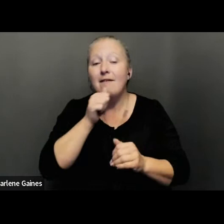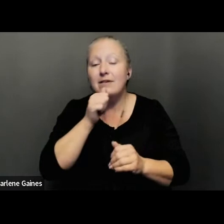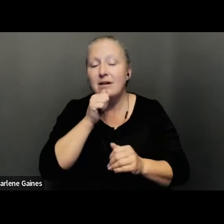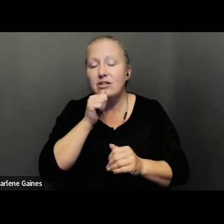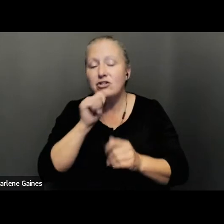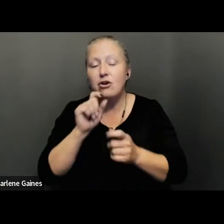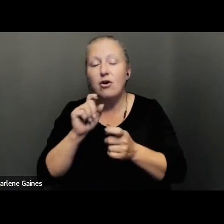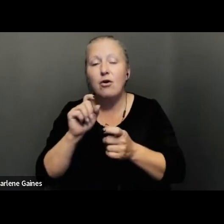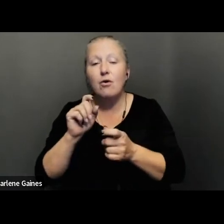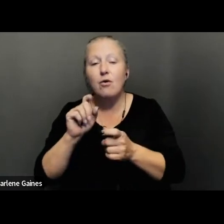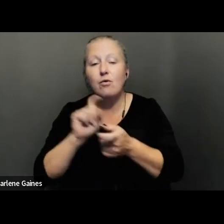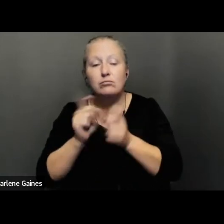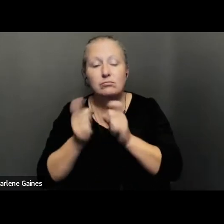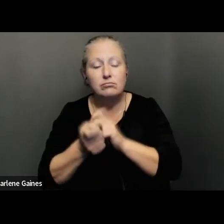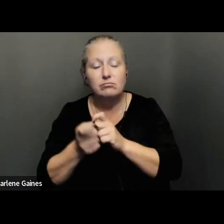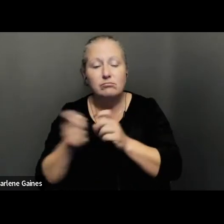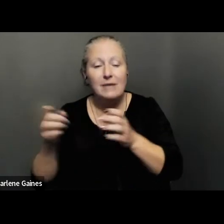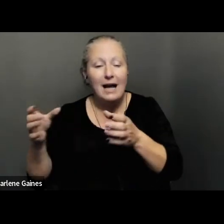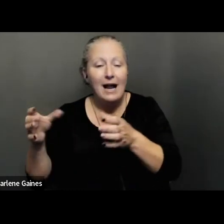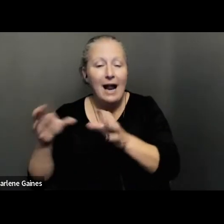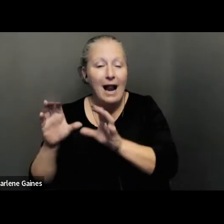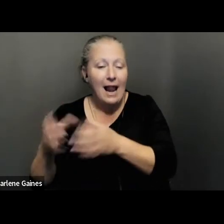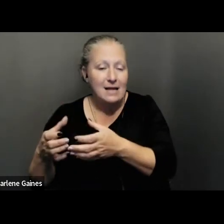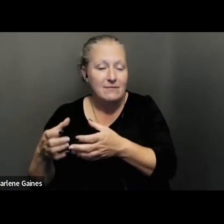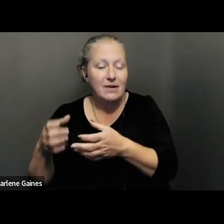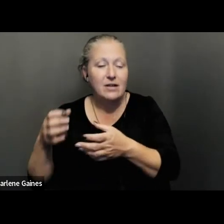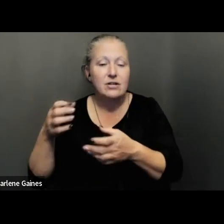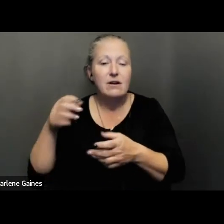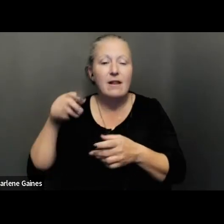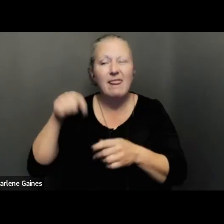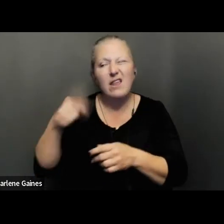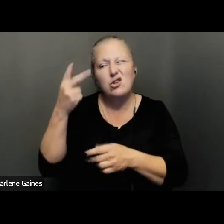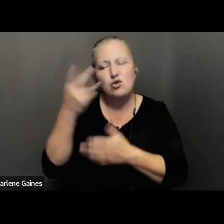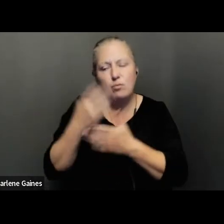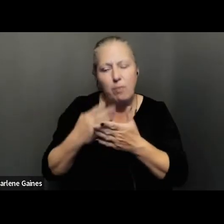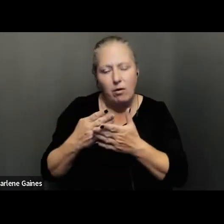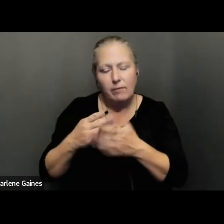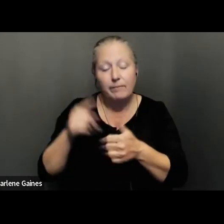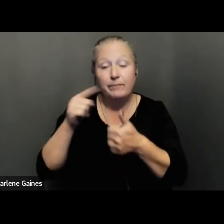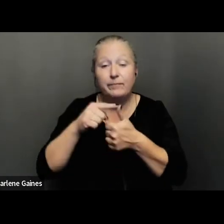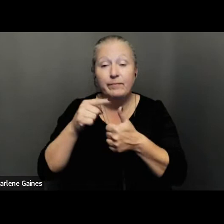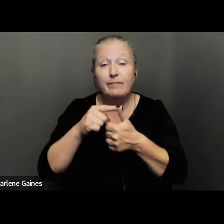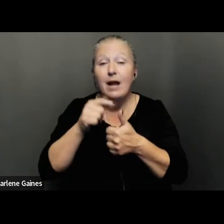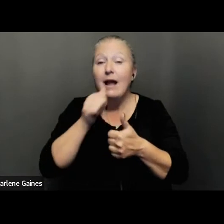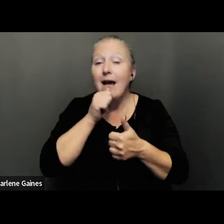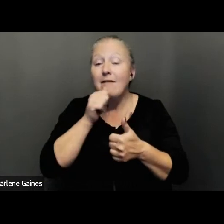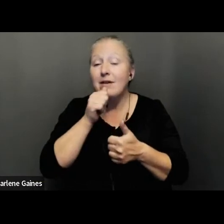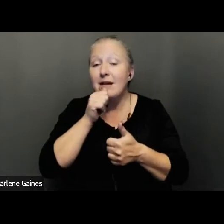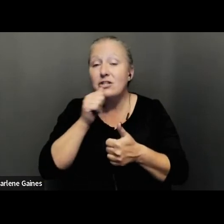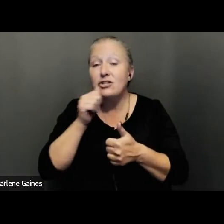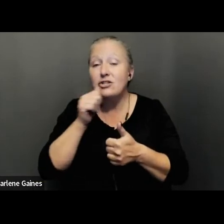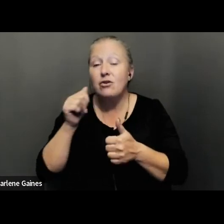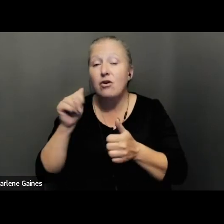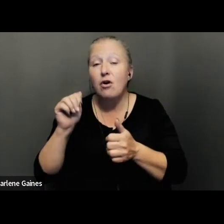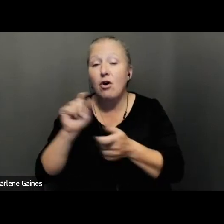reclassification. The confidential, first of all, this is a 2-part recommendation. The confidential reclassification involves